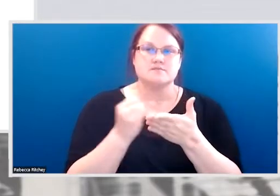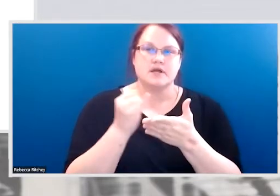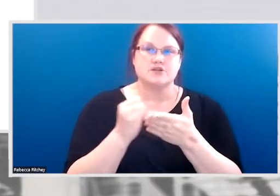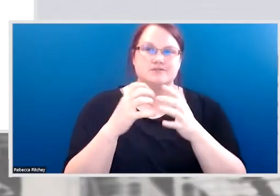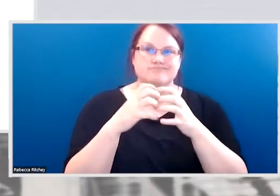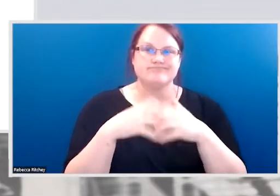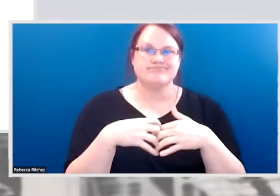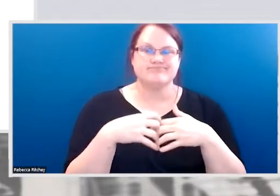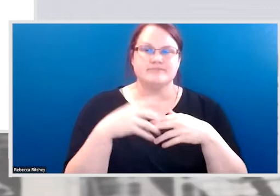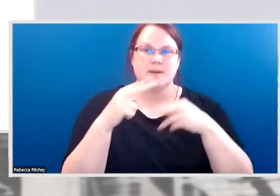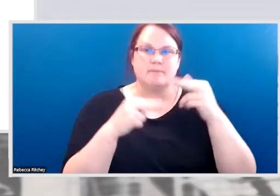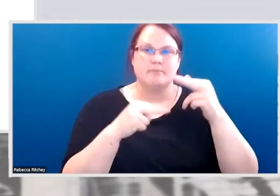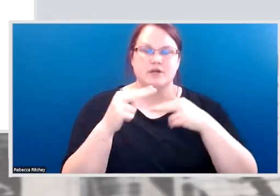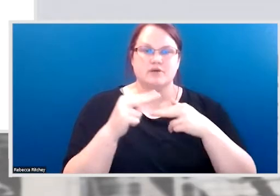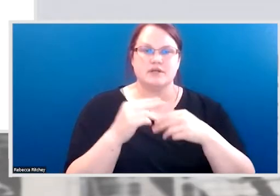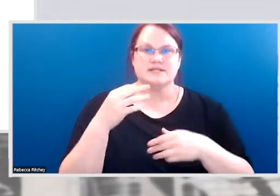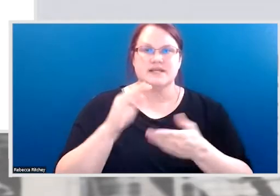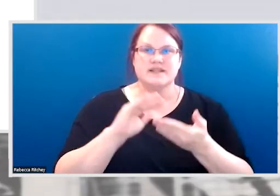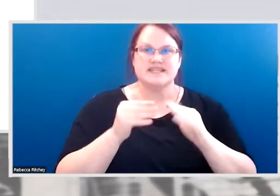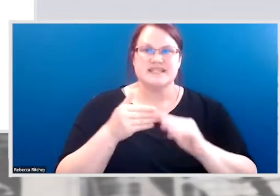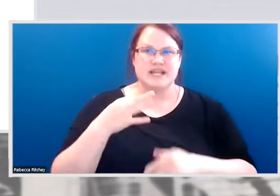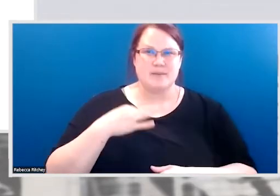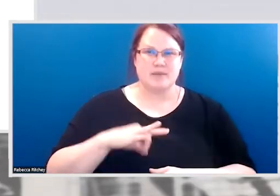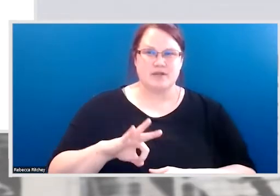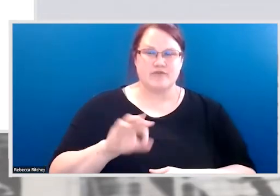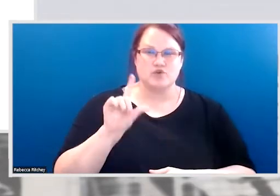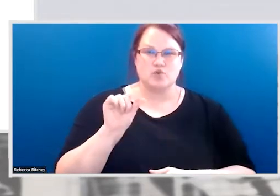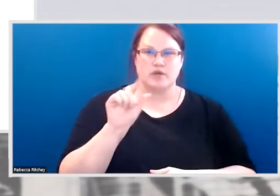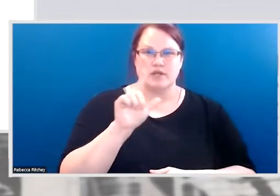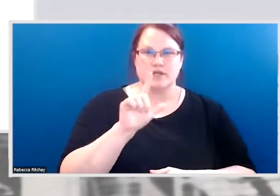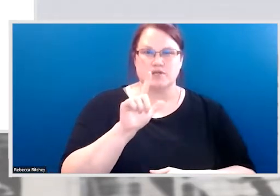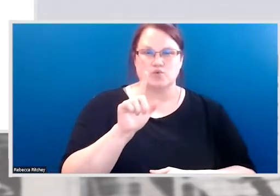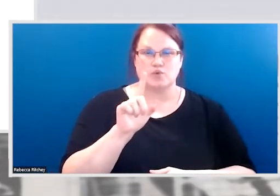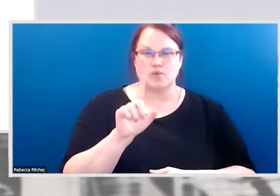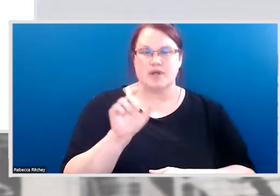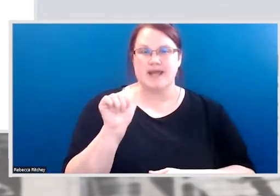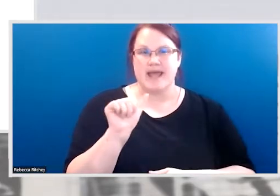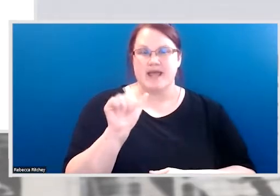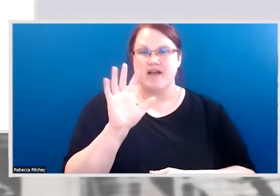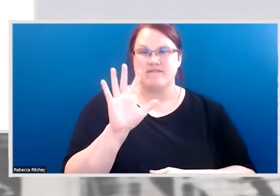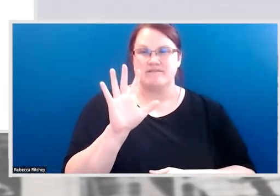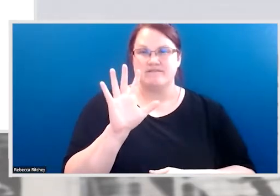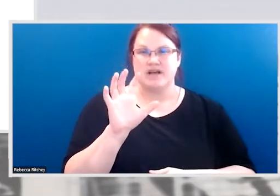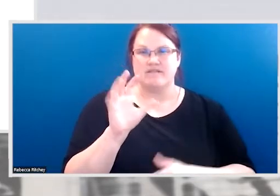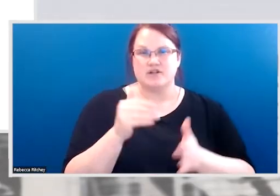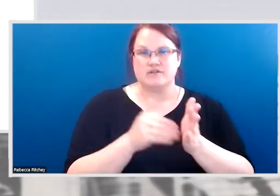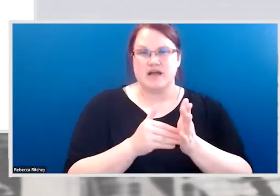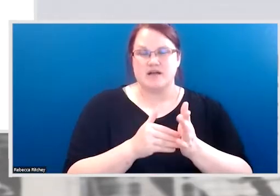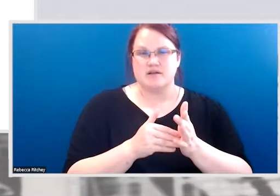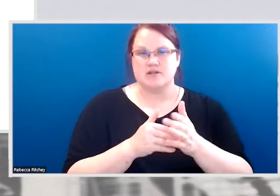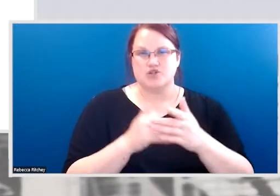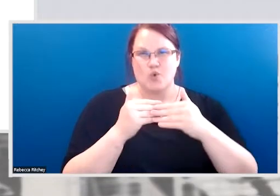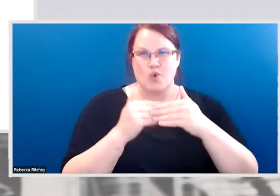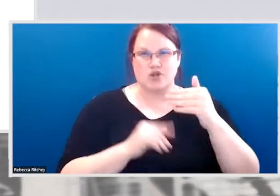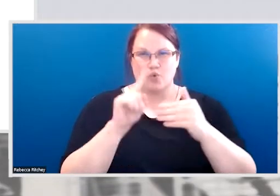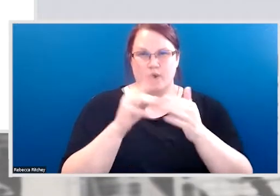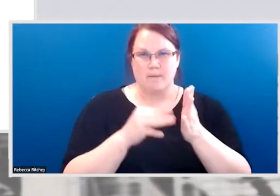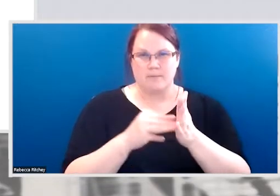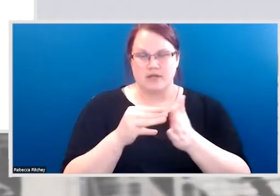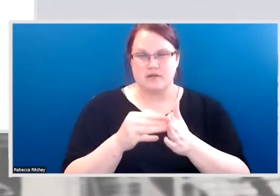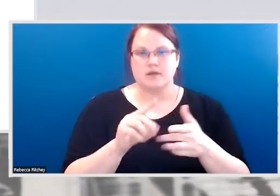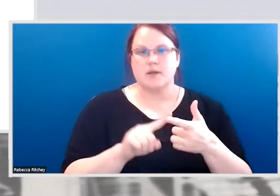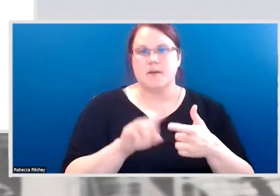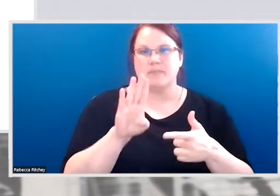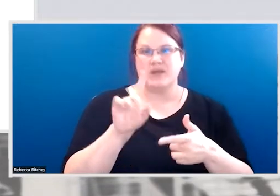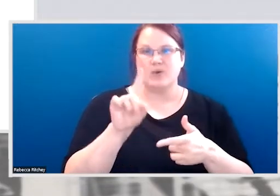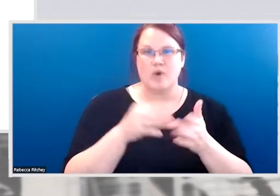condemned buildings in the city of Pittsburgh for 2021? So the options are A, 500,000 to just under $1 million, B,